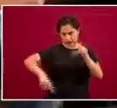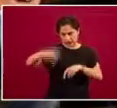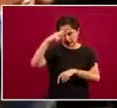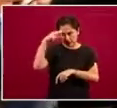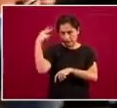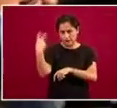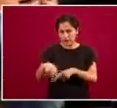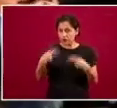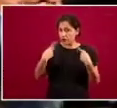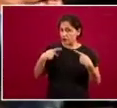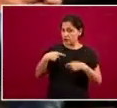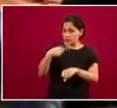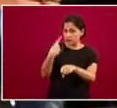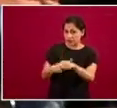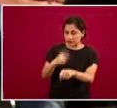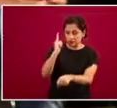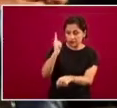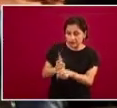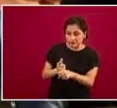Also,